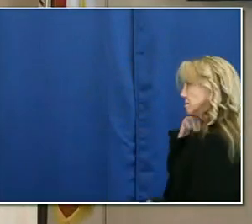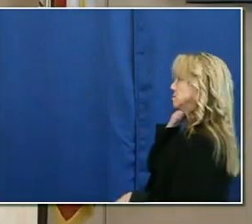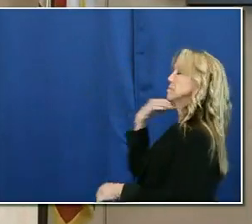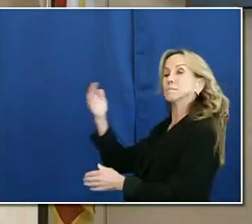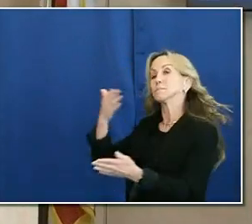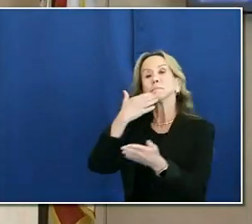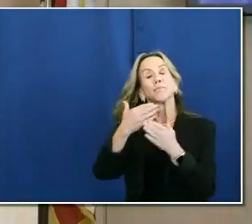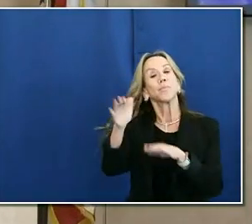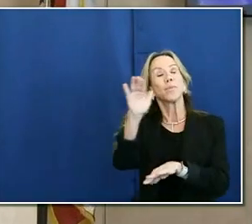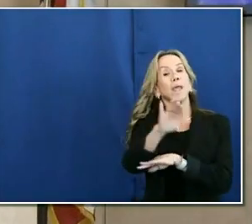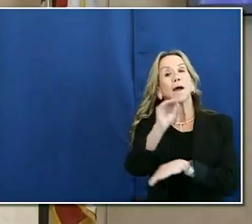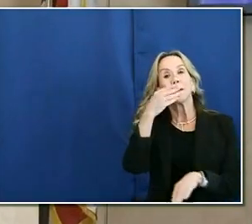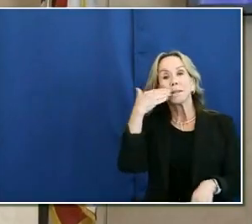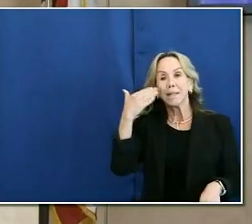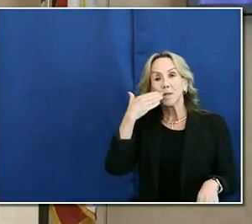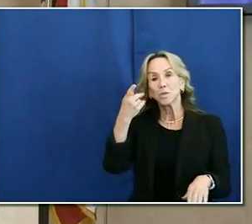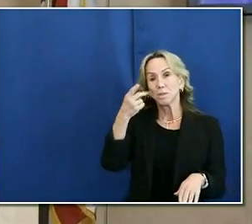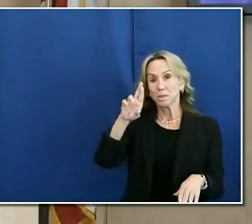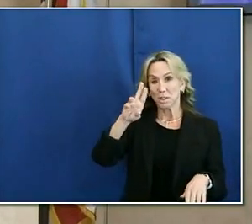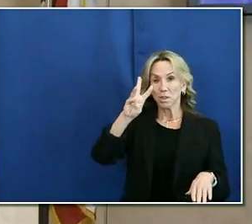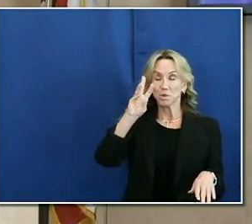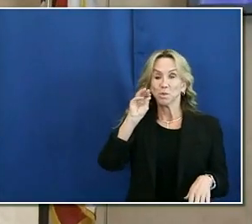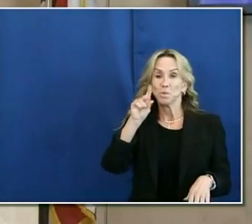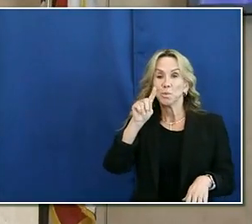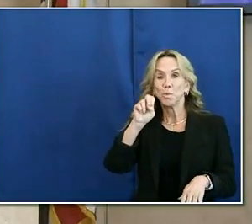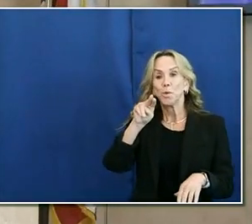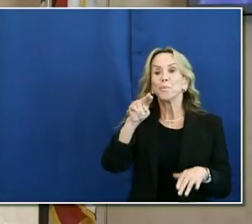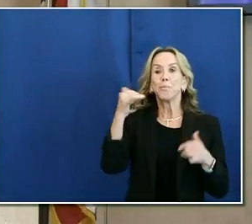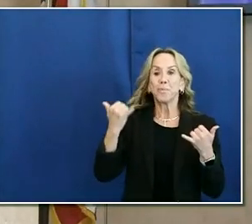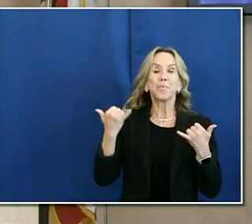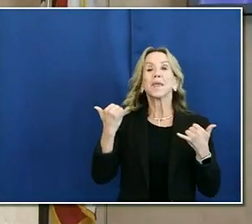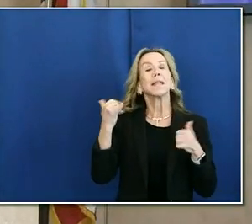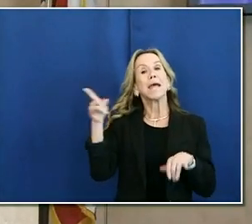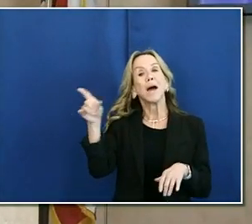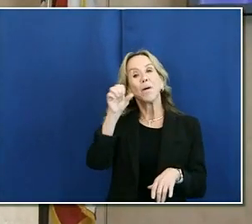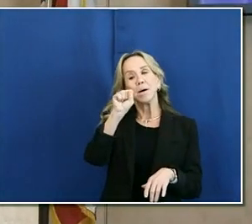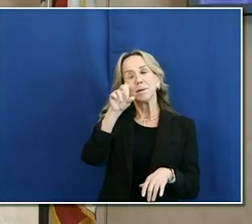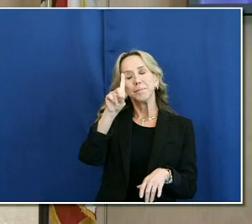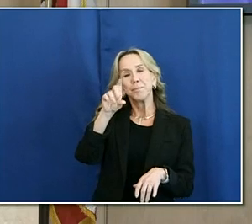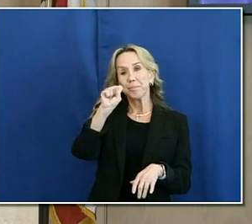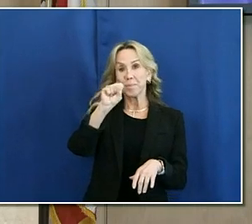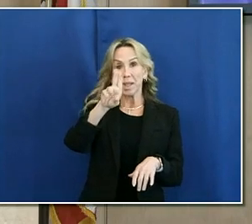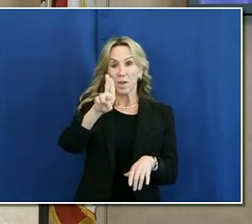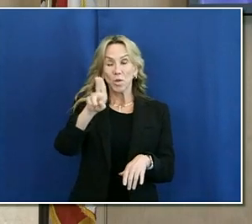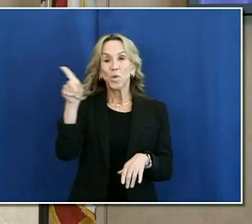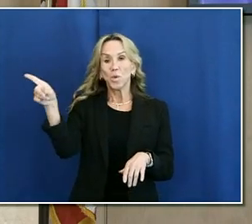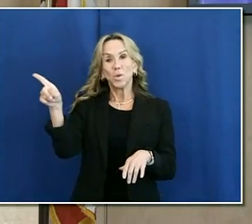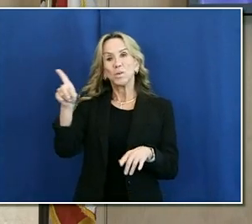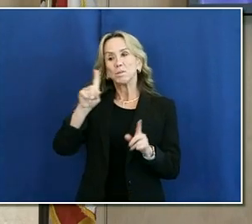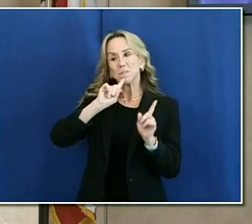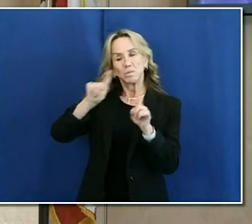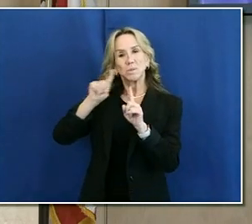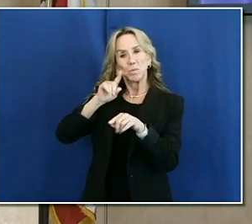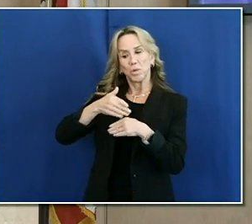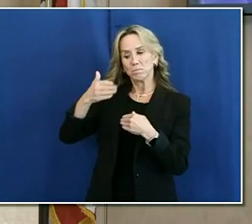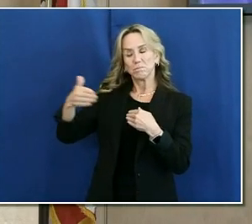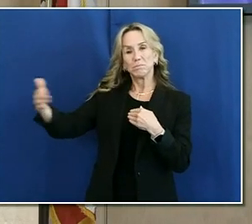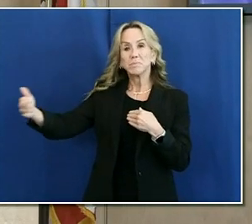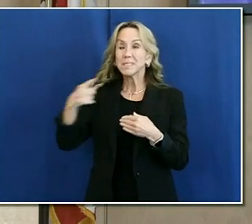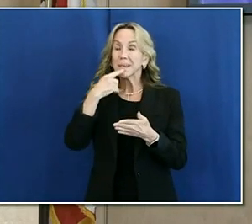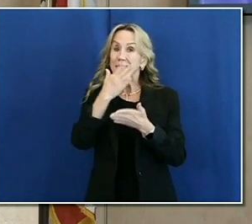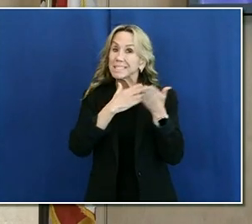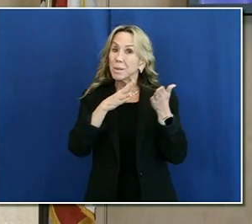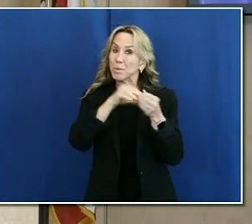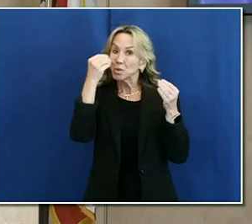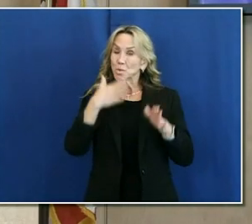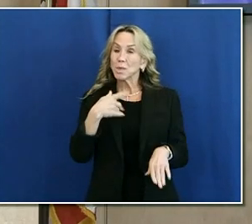Good afternoon, and thank you, Dr. Wooten. As San Diego State University has been reporting on a regular basis, some students there